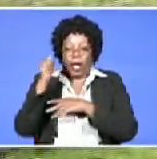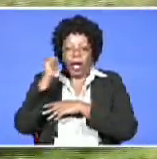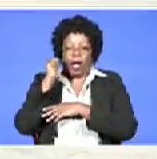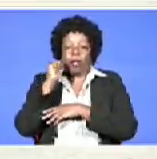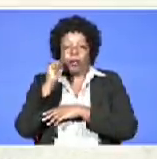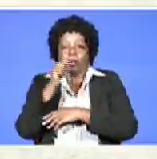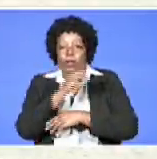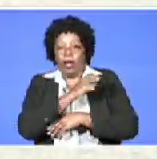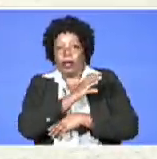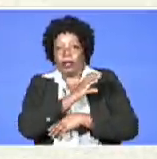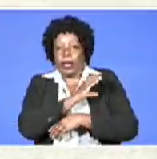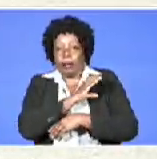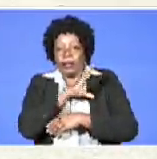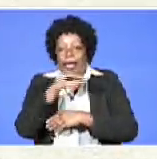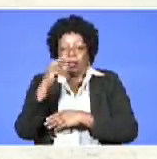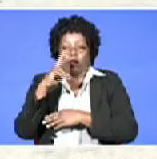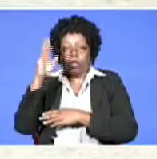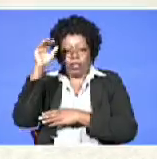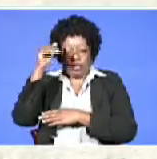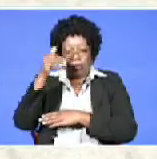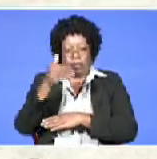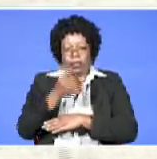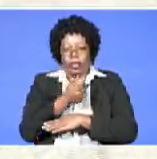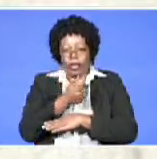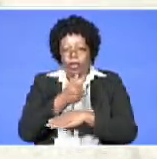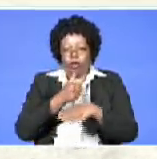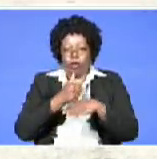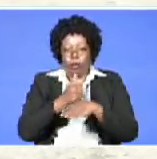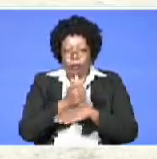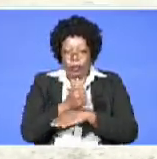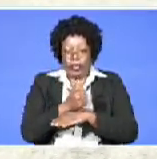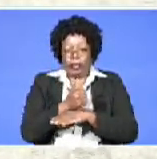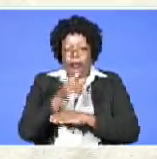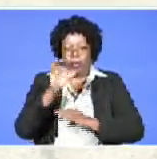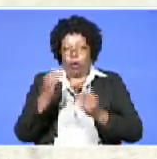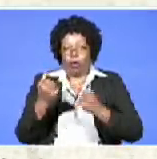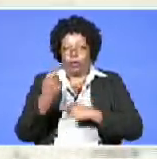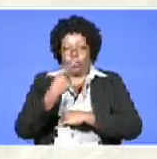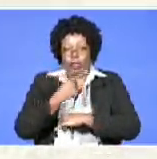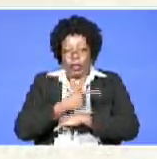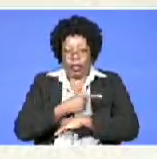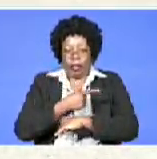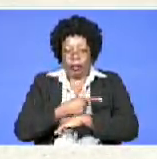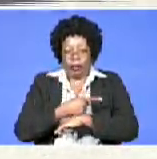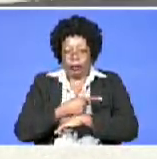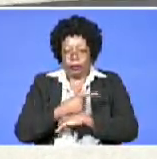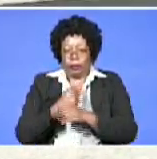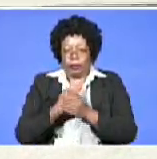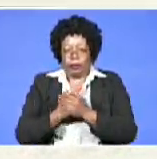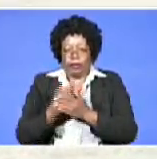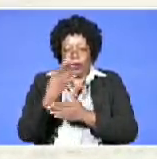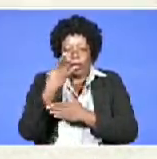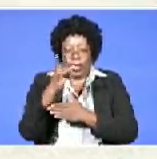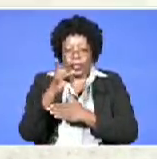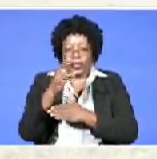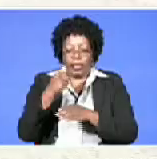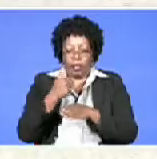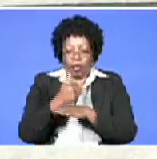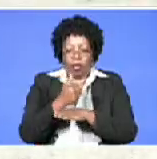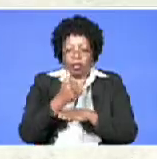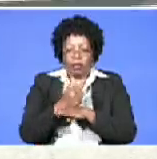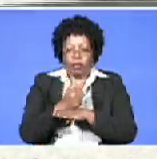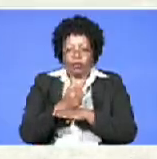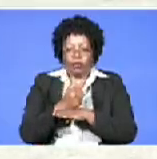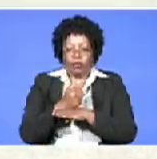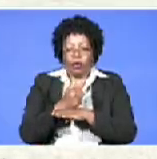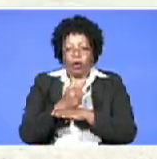Campbell, along with her son, Che Chase, were charged before Chief Magistrate Joanne Ferguson Pratt with 18 counts of money laundering